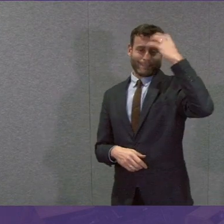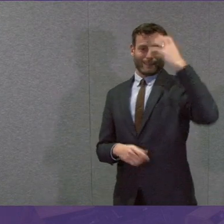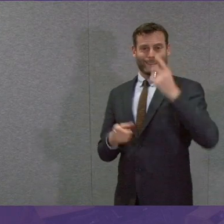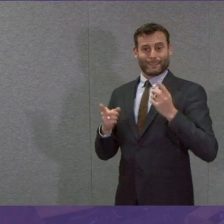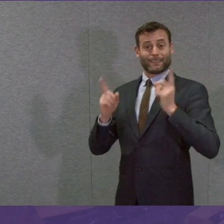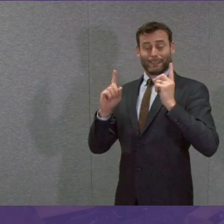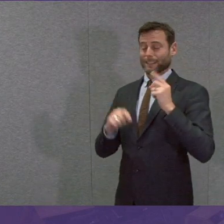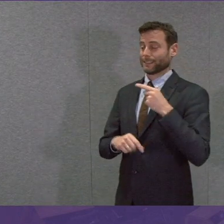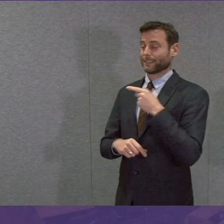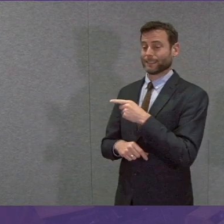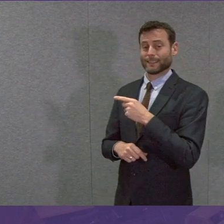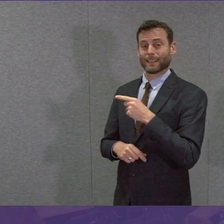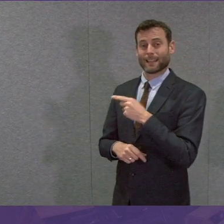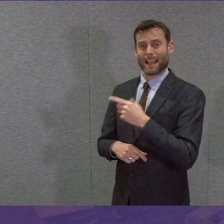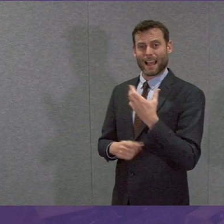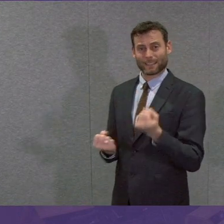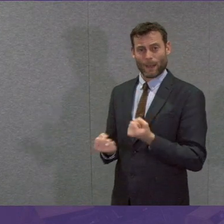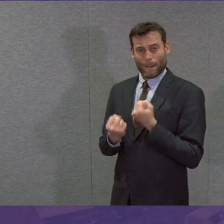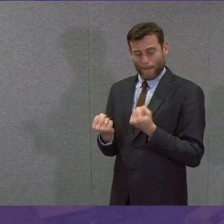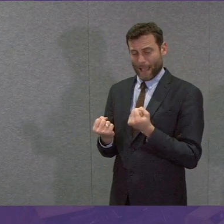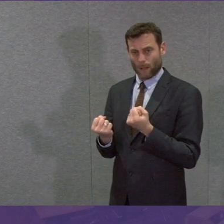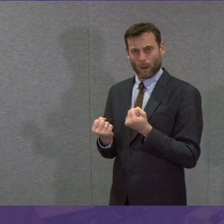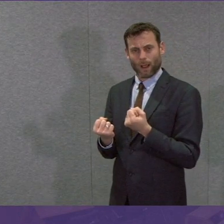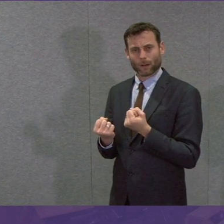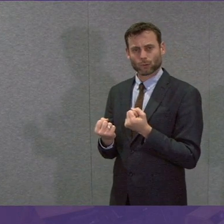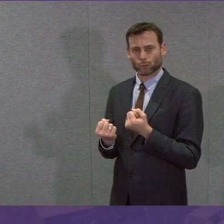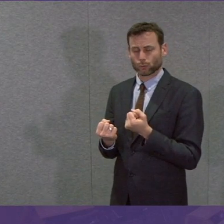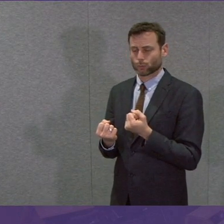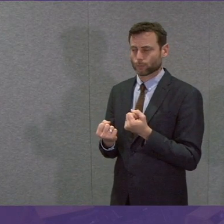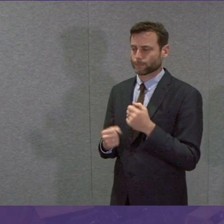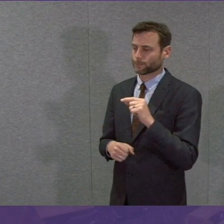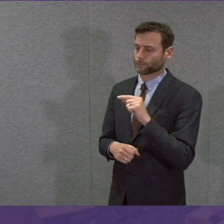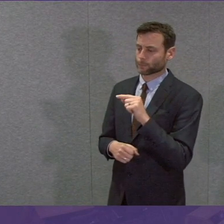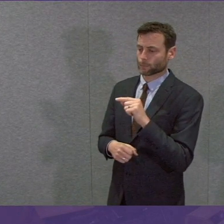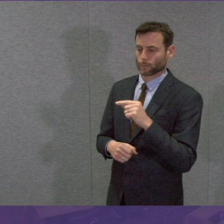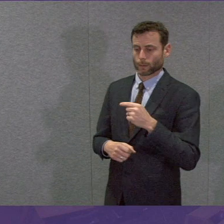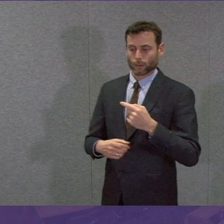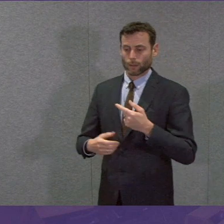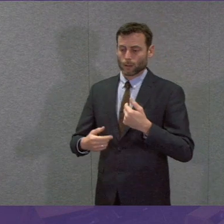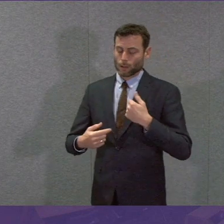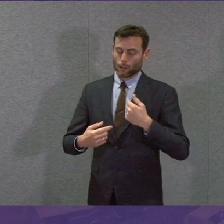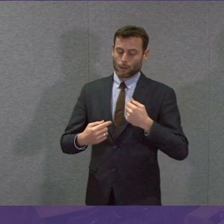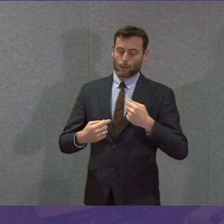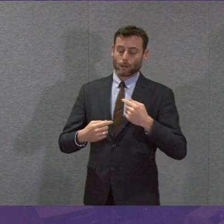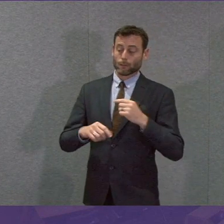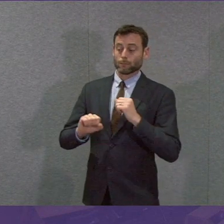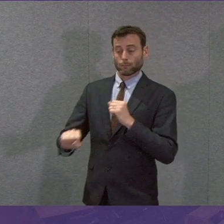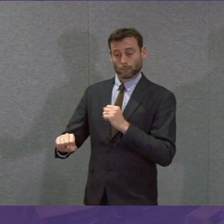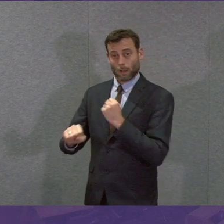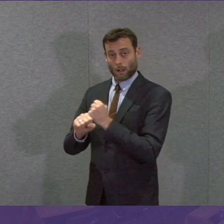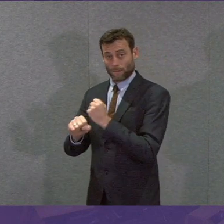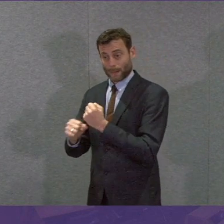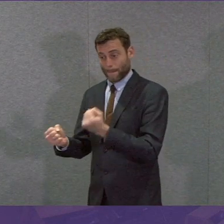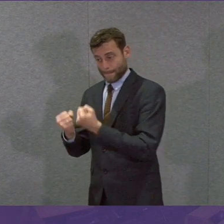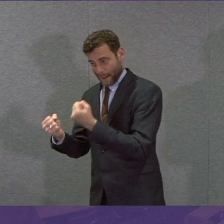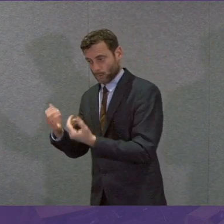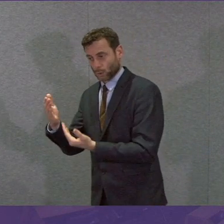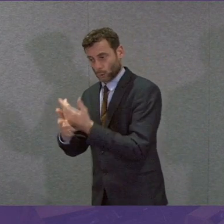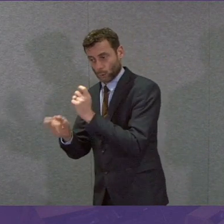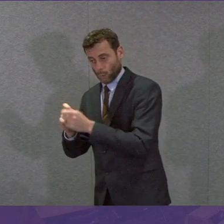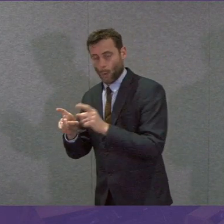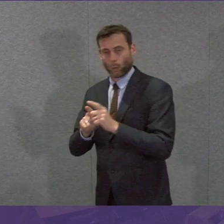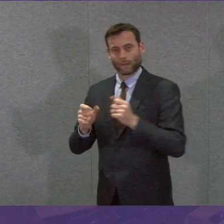a reporting that of items that we have undertaken and the other devolved governments have undertaken. I also intend to make sure there's reporting